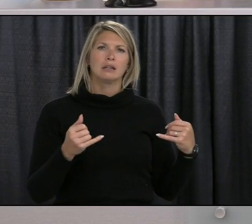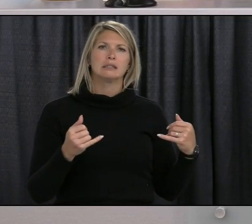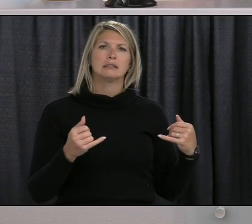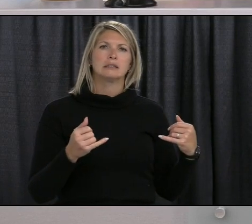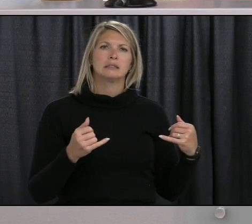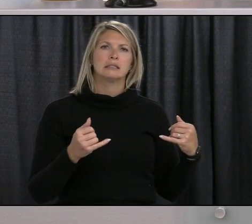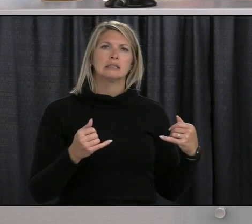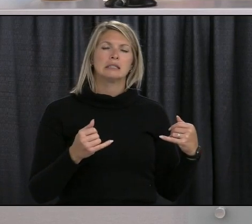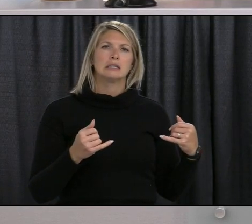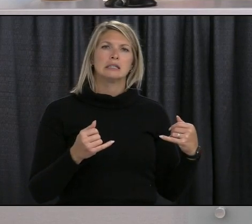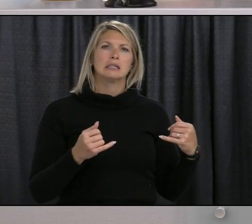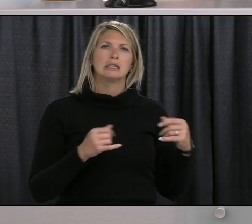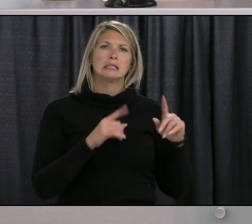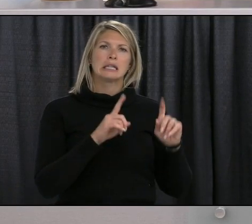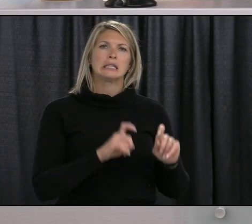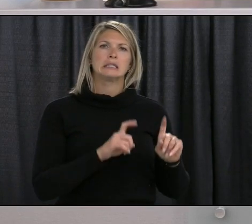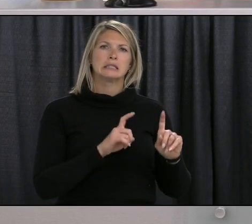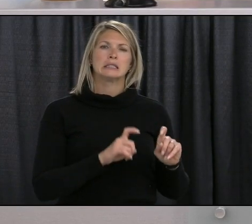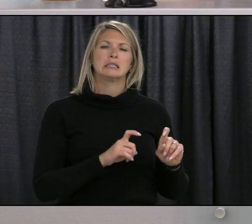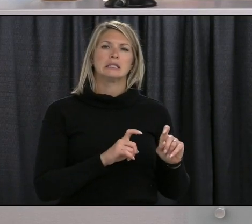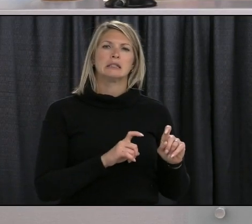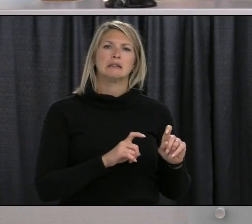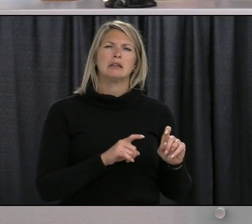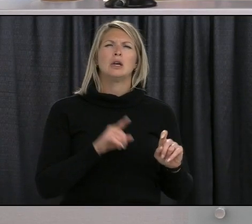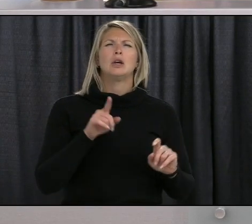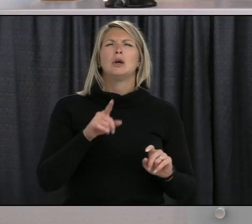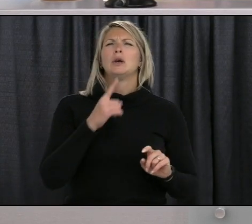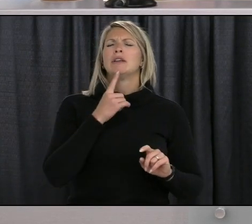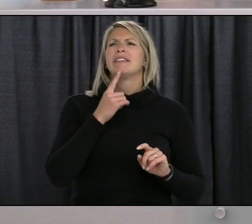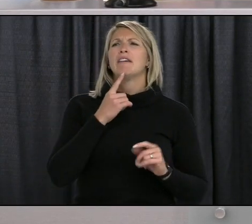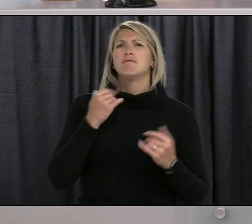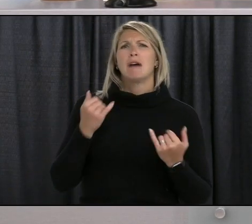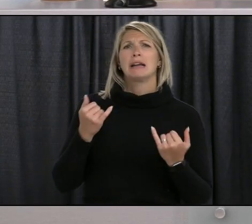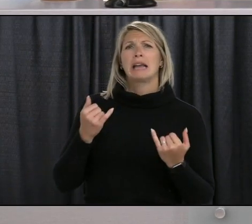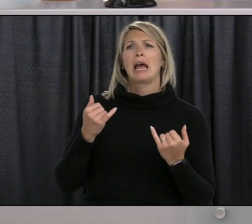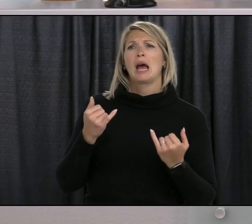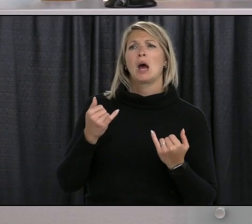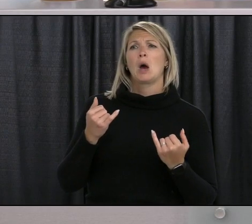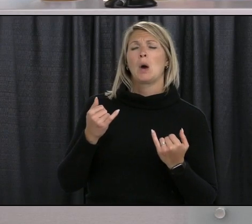You're saying it's no longer than 30-minute wait, and then no